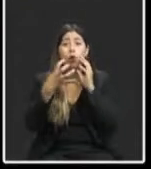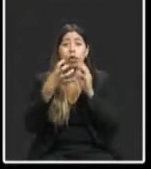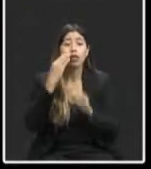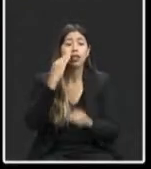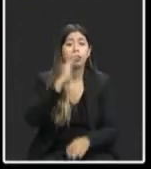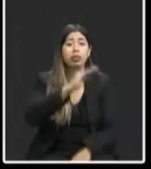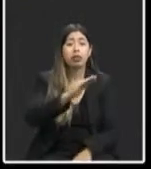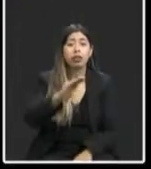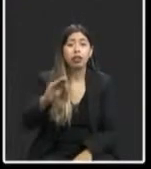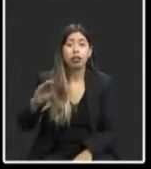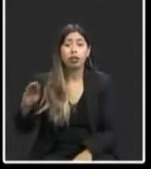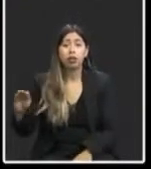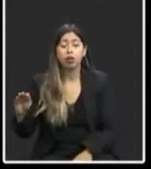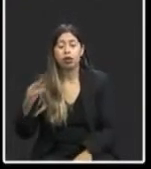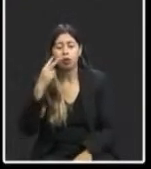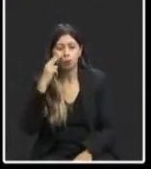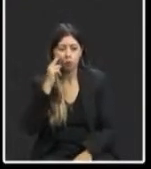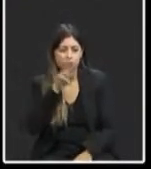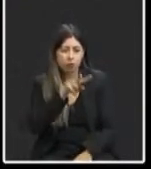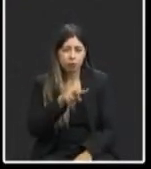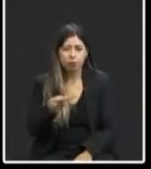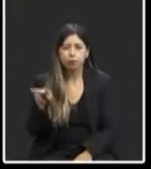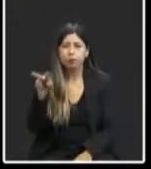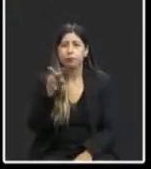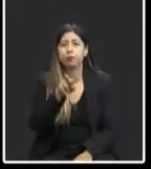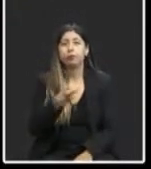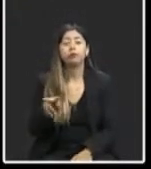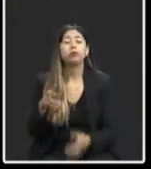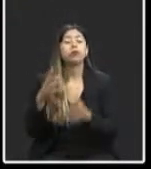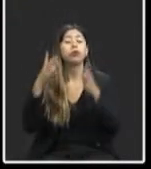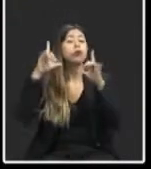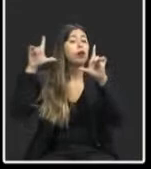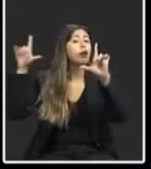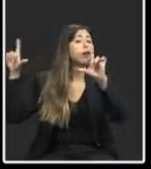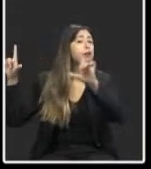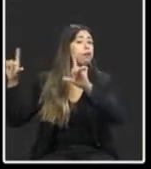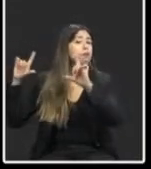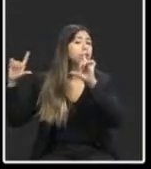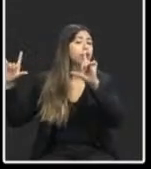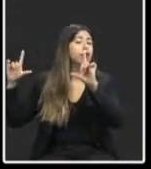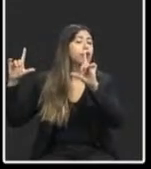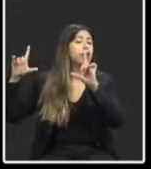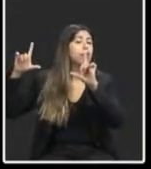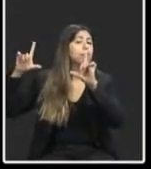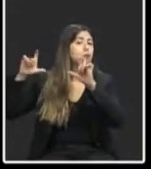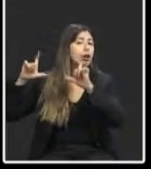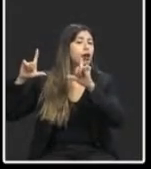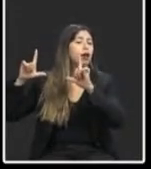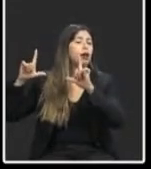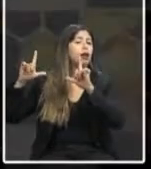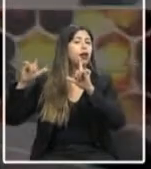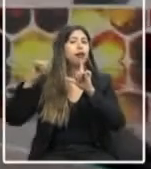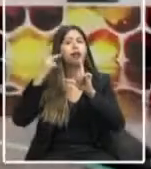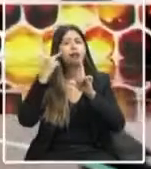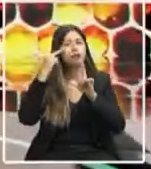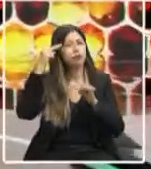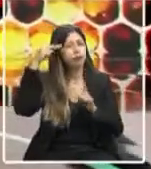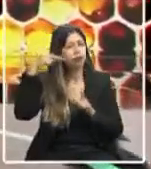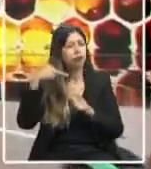if there is any association between the muscle strength and the shape of the mandible. We represented the shape of the mandible by